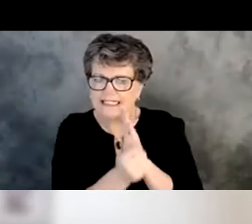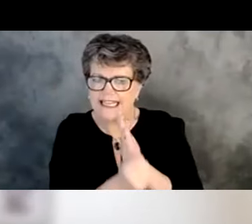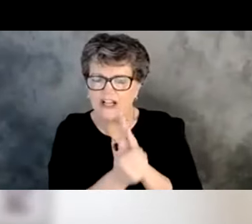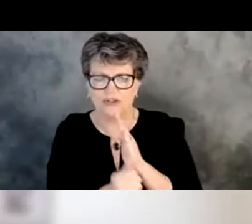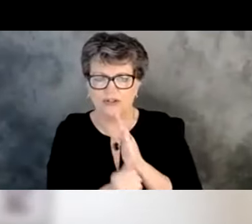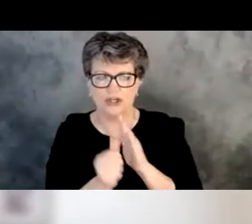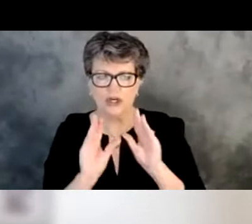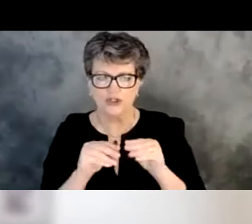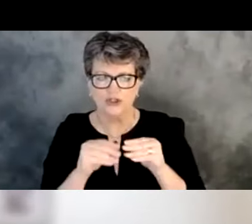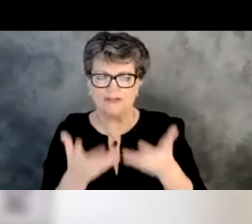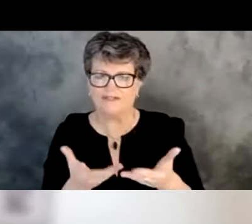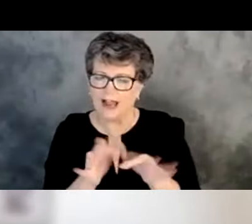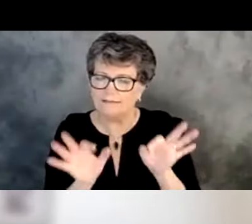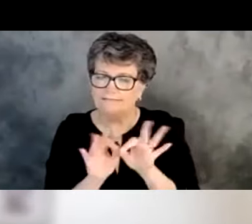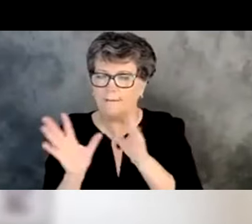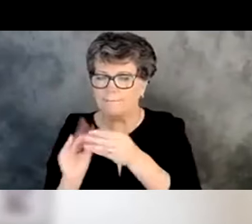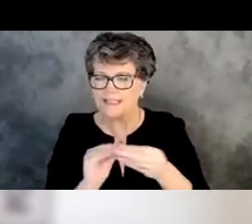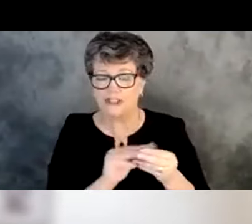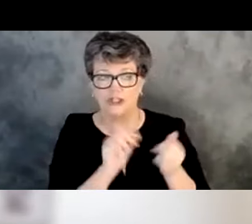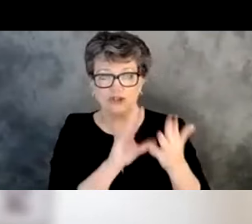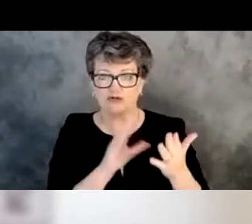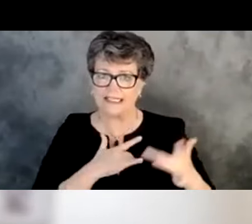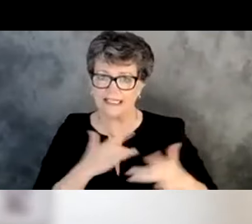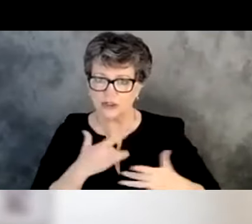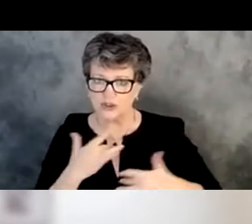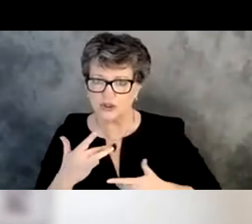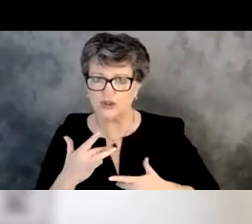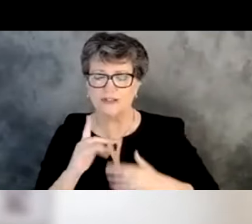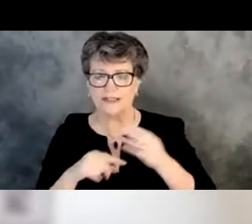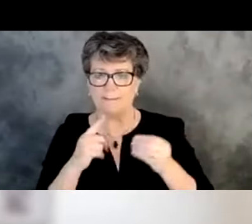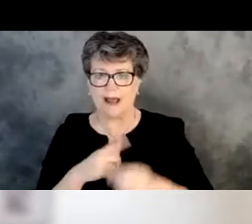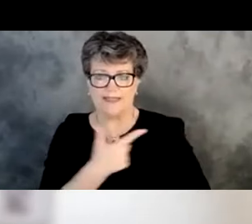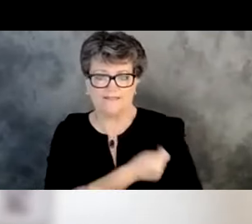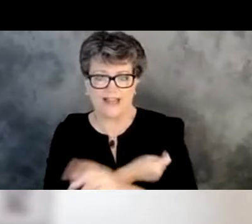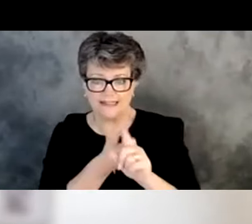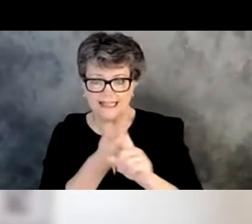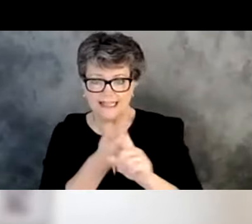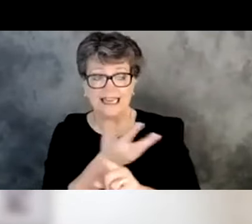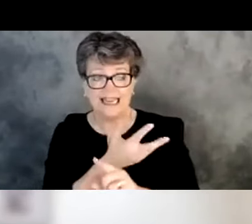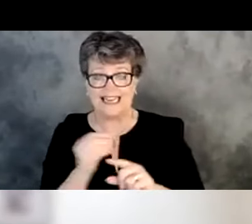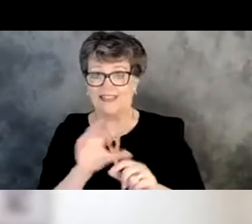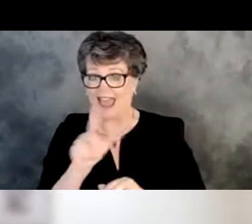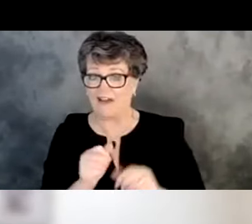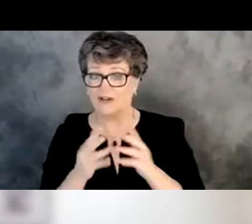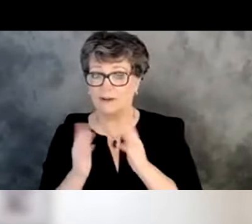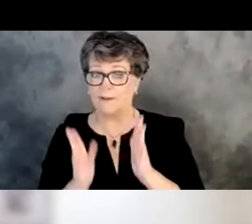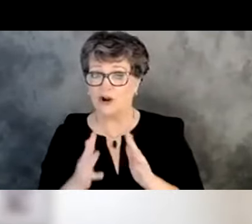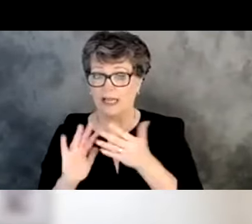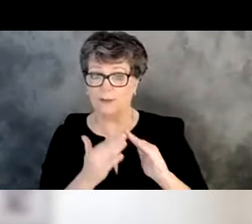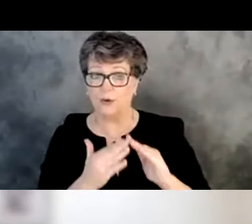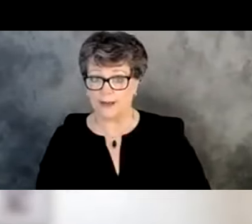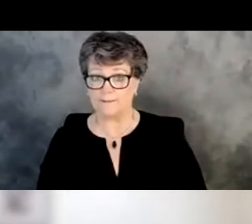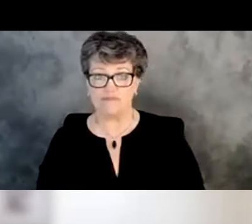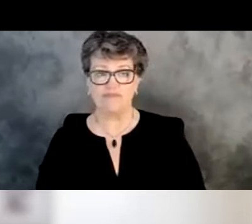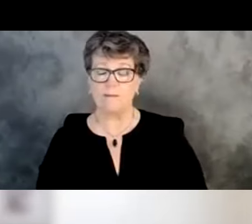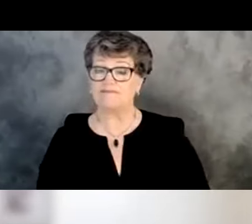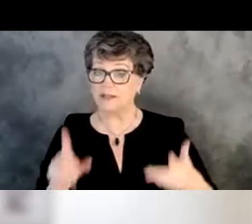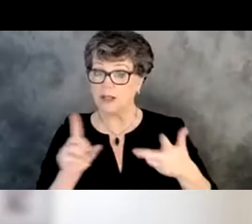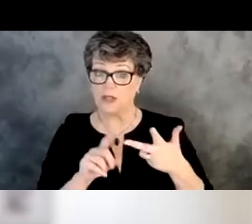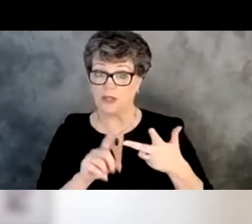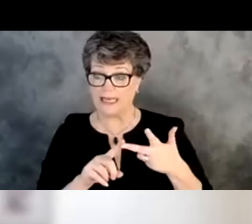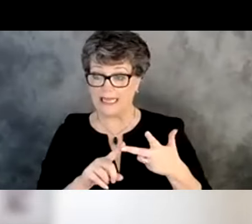key messages, addressing concerns about the vaccines in the African American community. And number